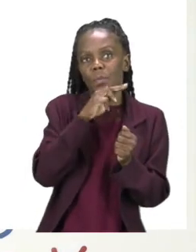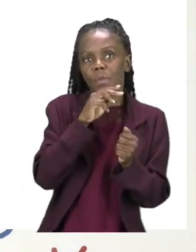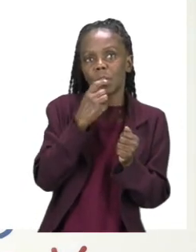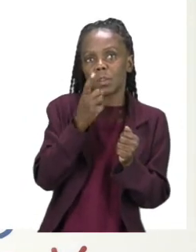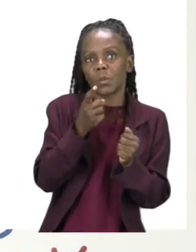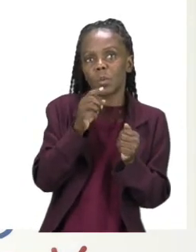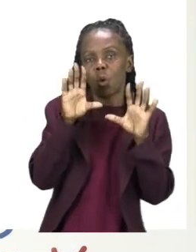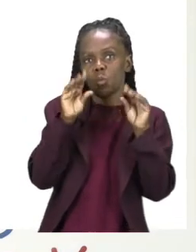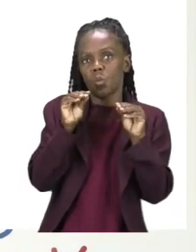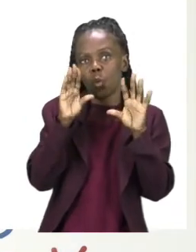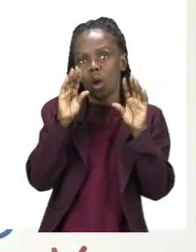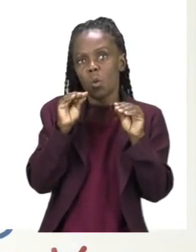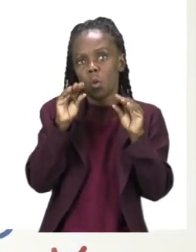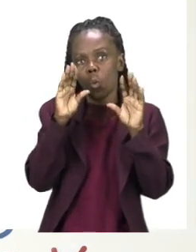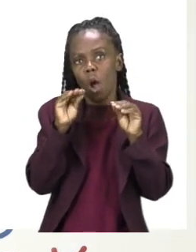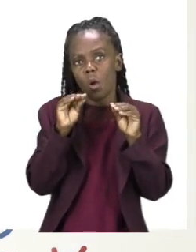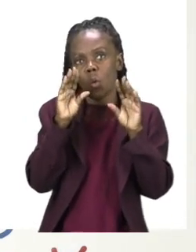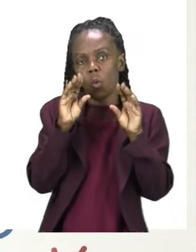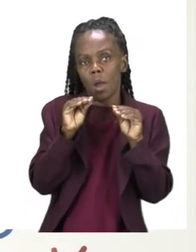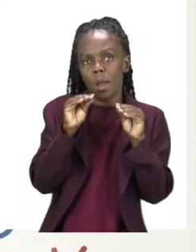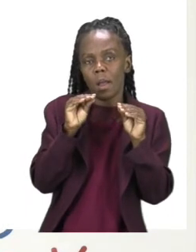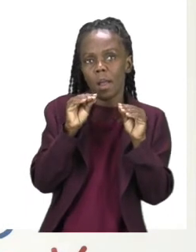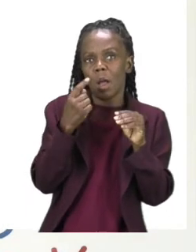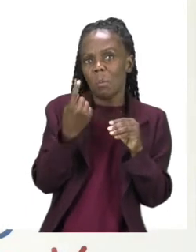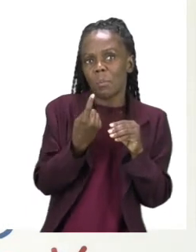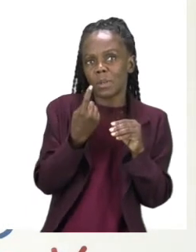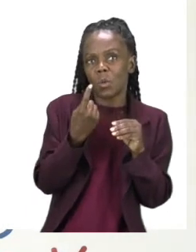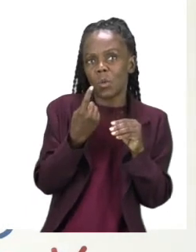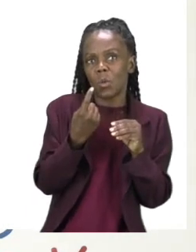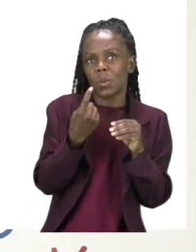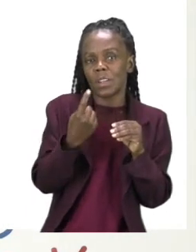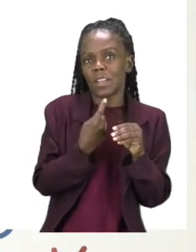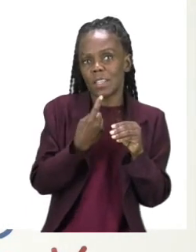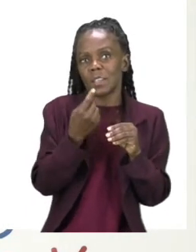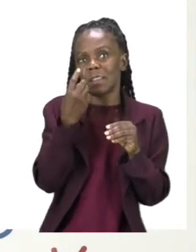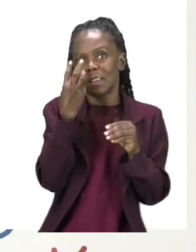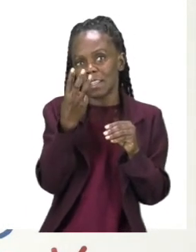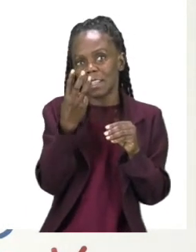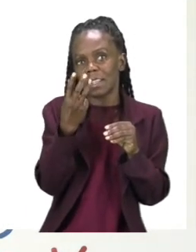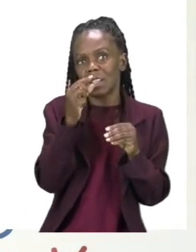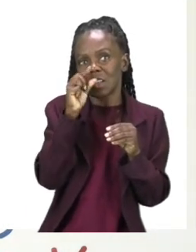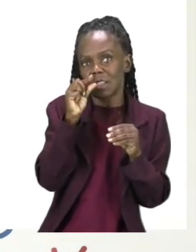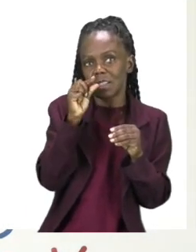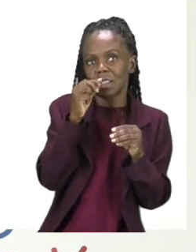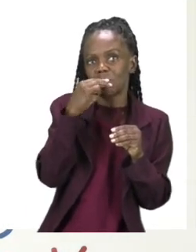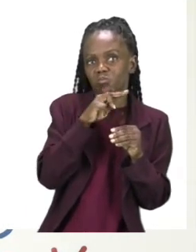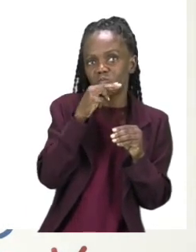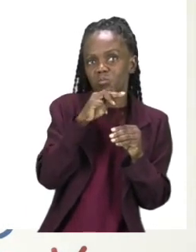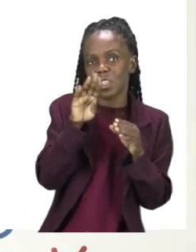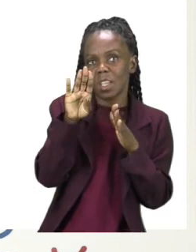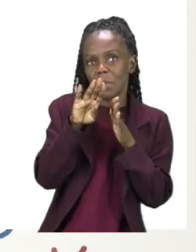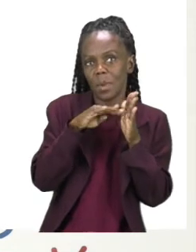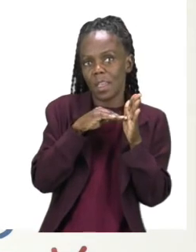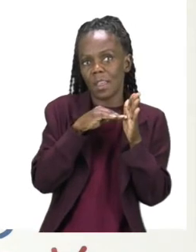said, quack, quack, quack, quack. But only 3 little ducks